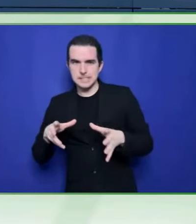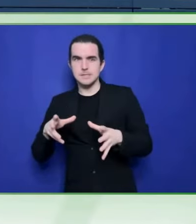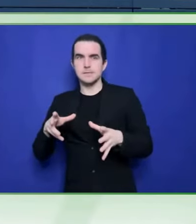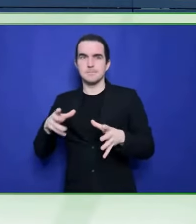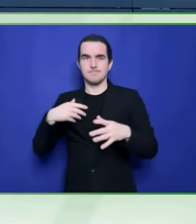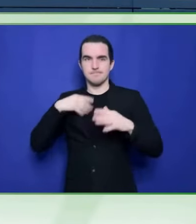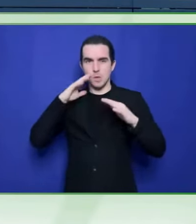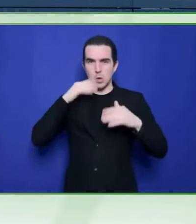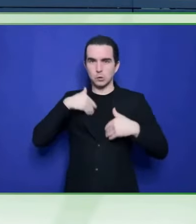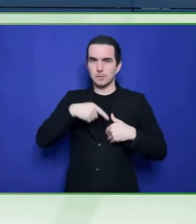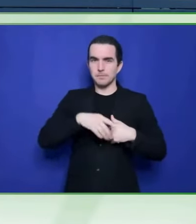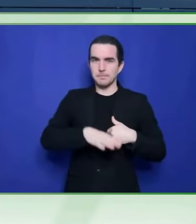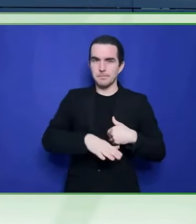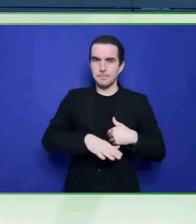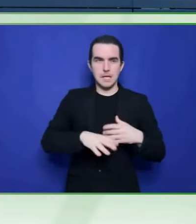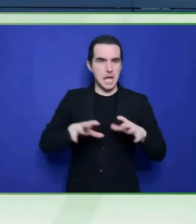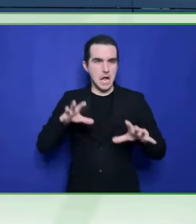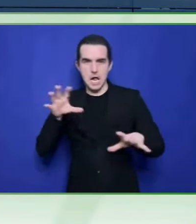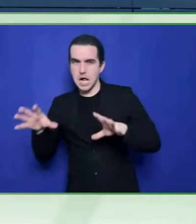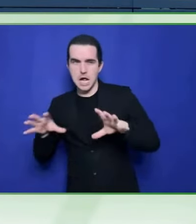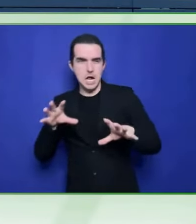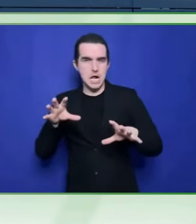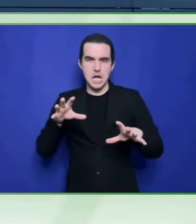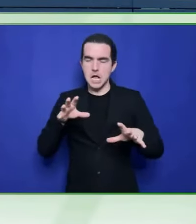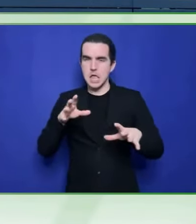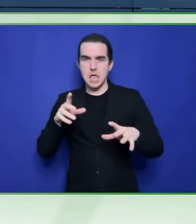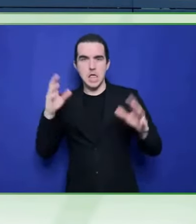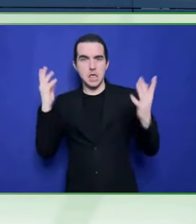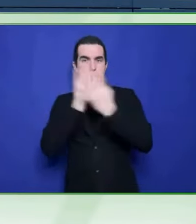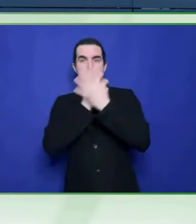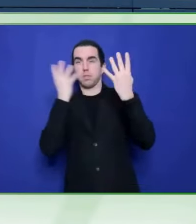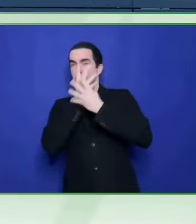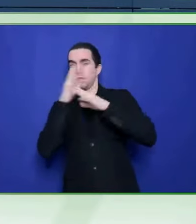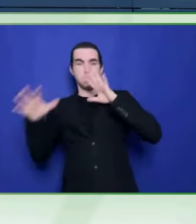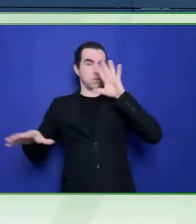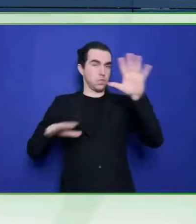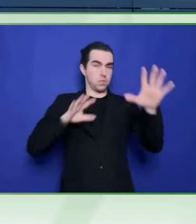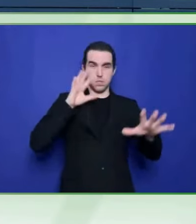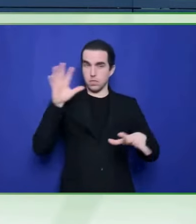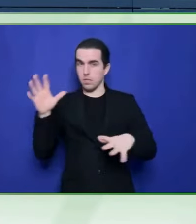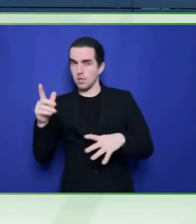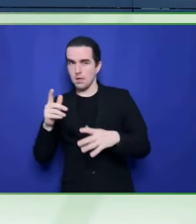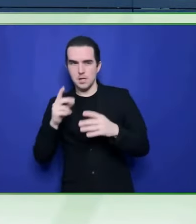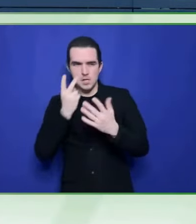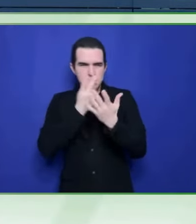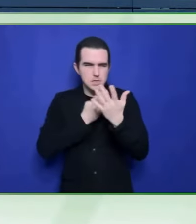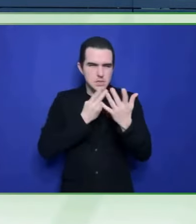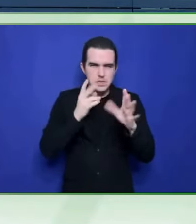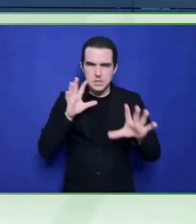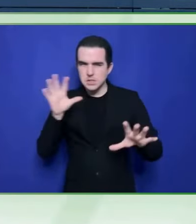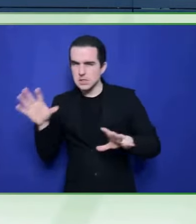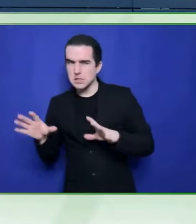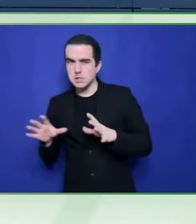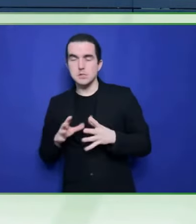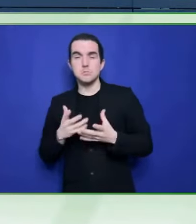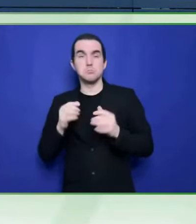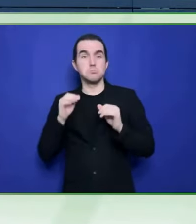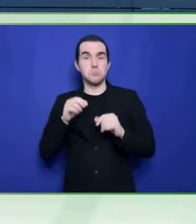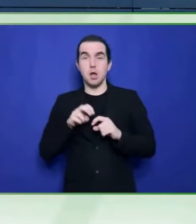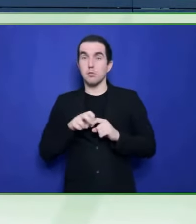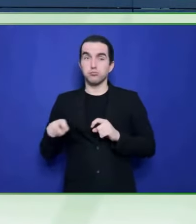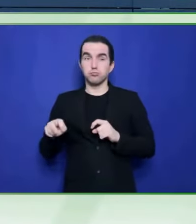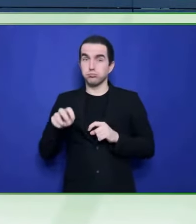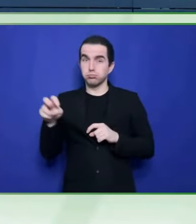been given too short a layover between two flights. Or perhaps it's just the fact that your disability isn't